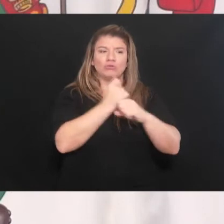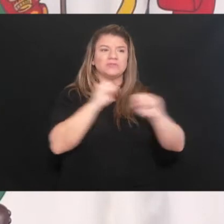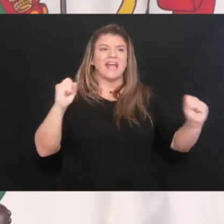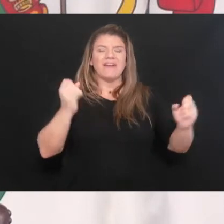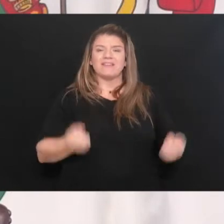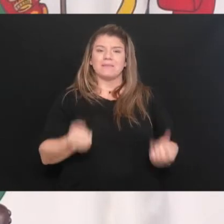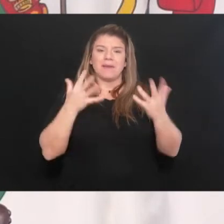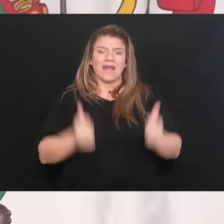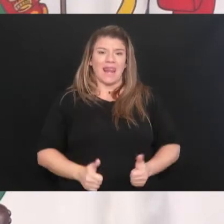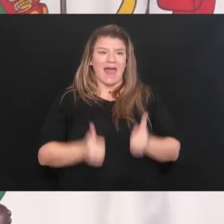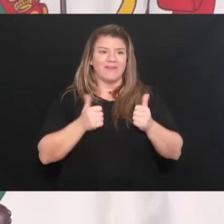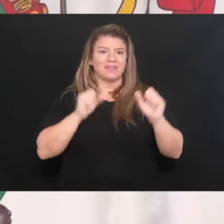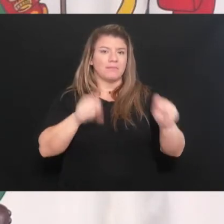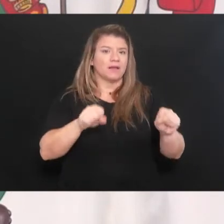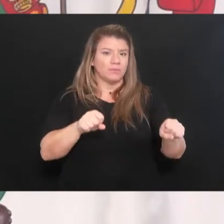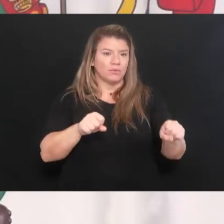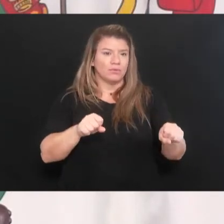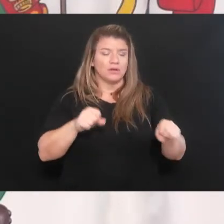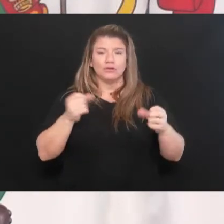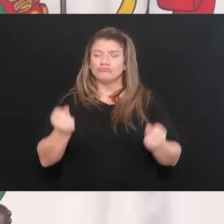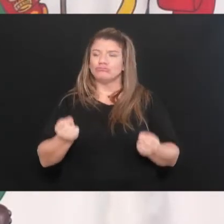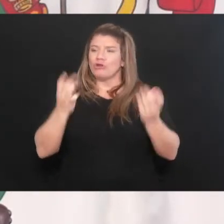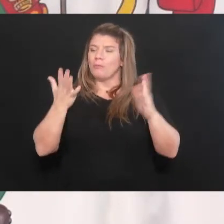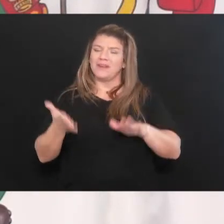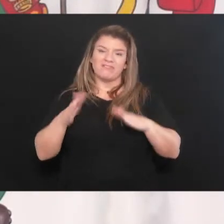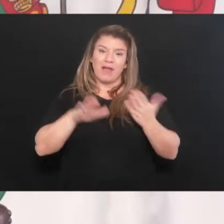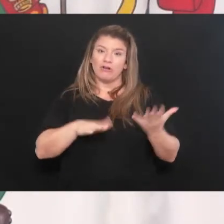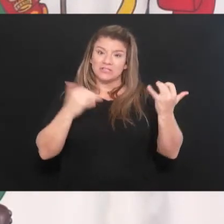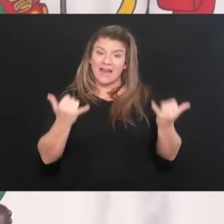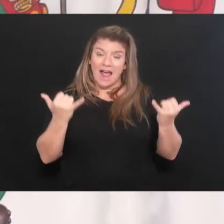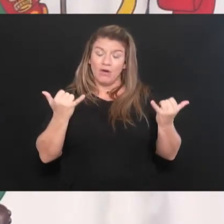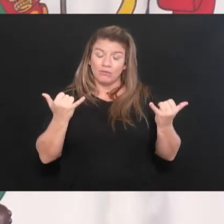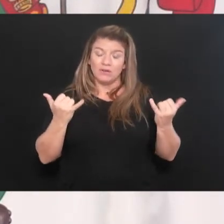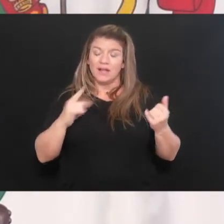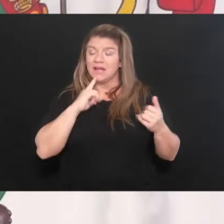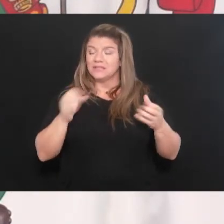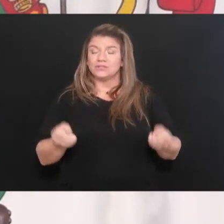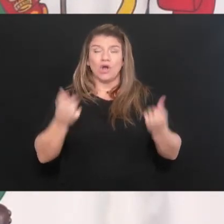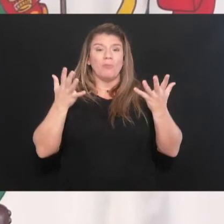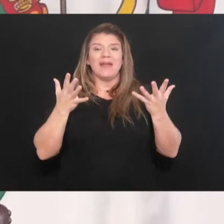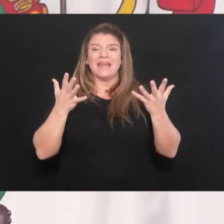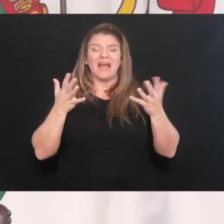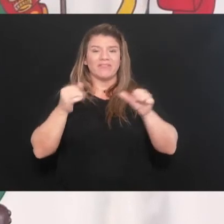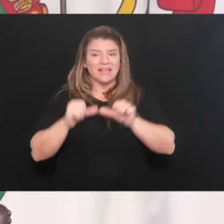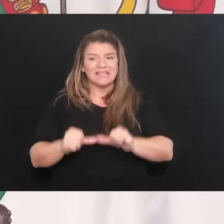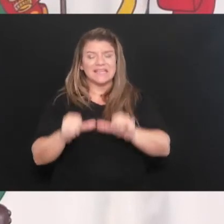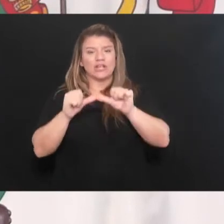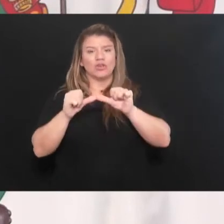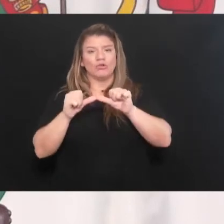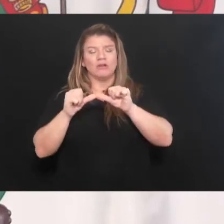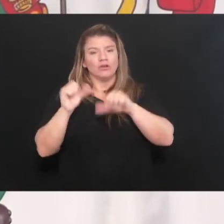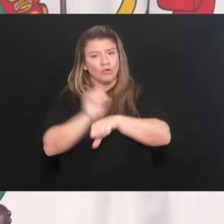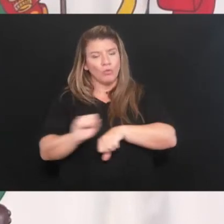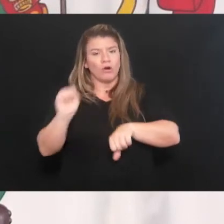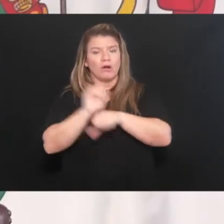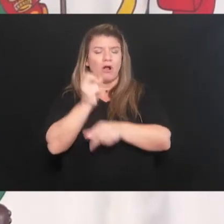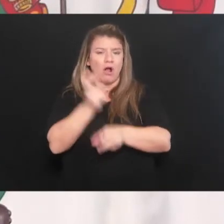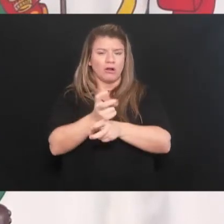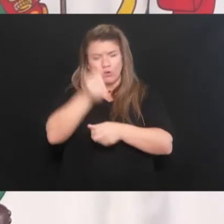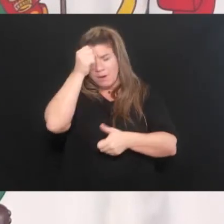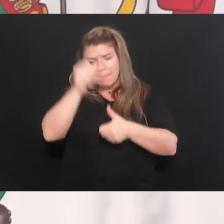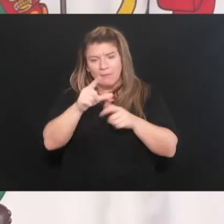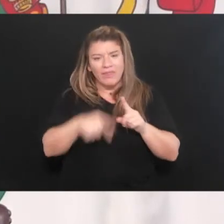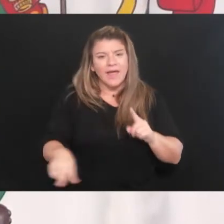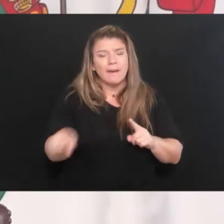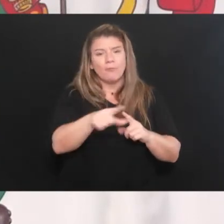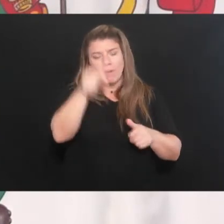lives. So many have perished in West Virginia now, and so many have continued to run to the fire. Remember